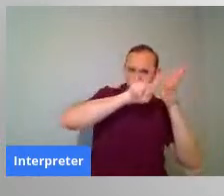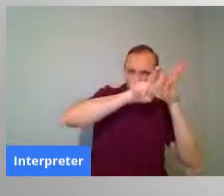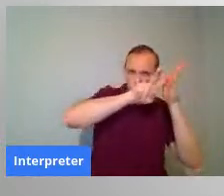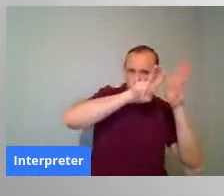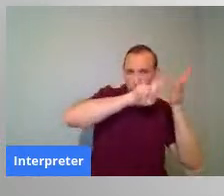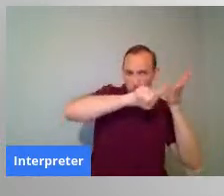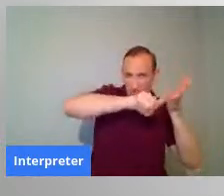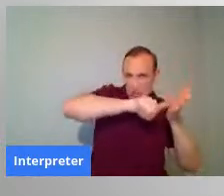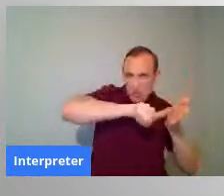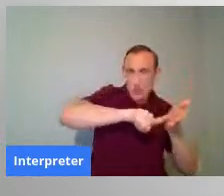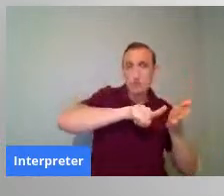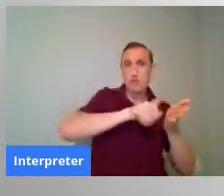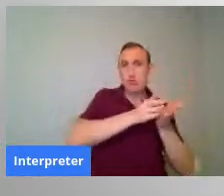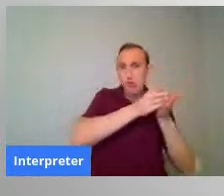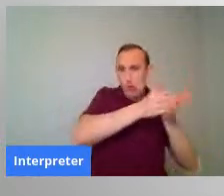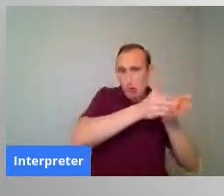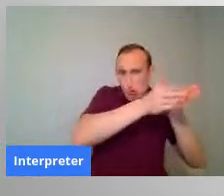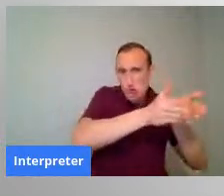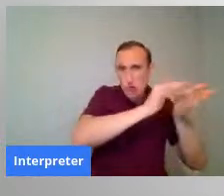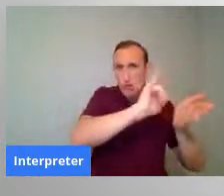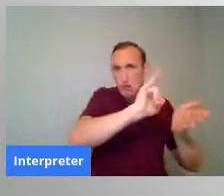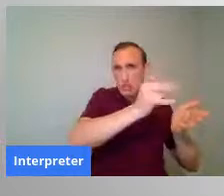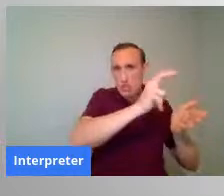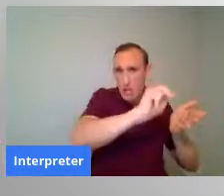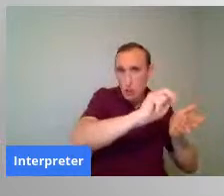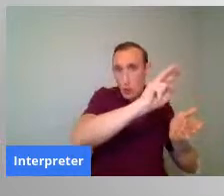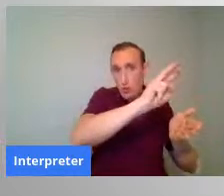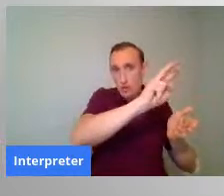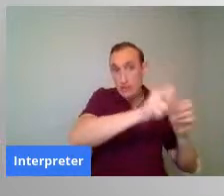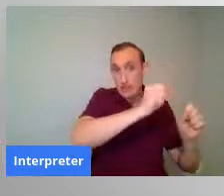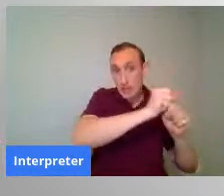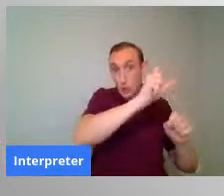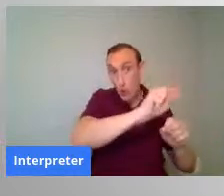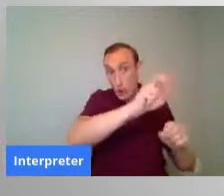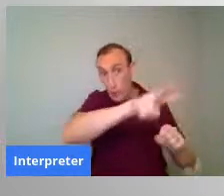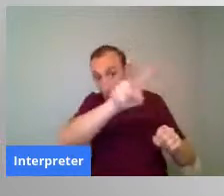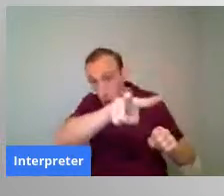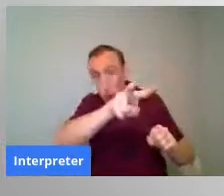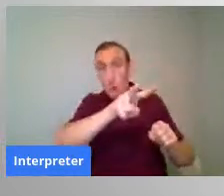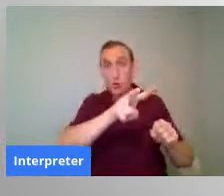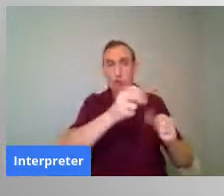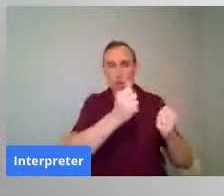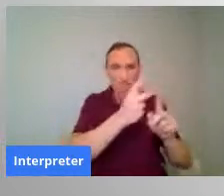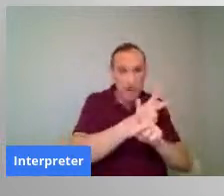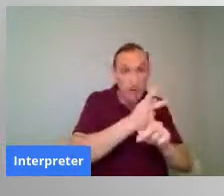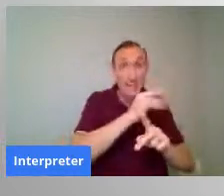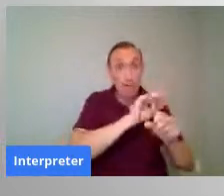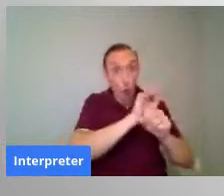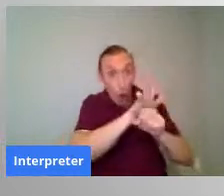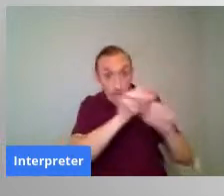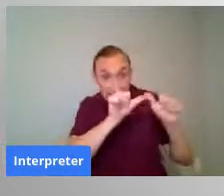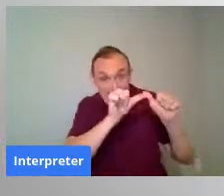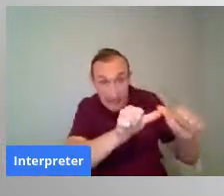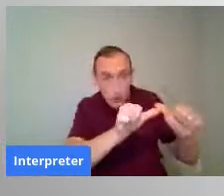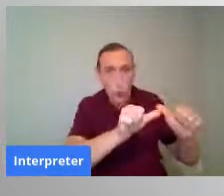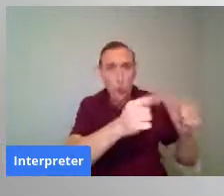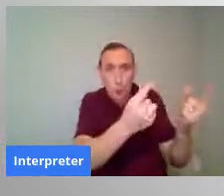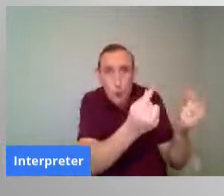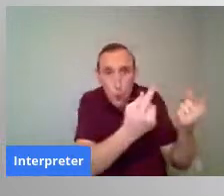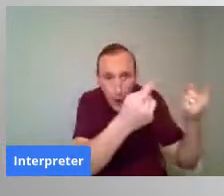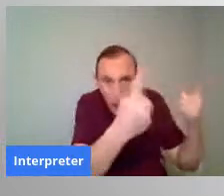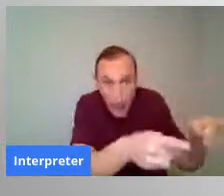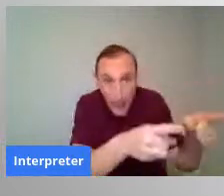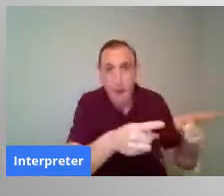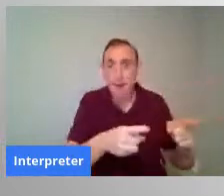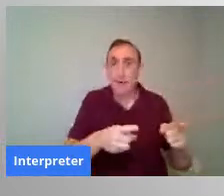spent over an hour working out the logistics for what happens if COVID is still around. I know it's not really something